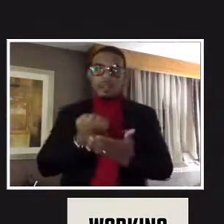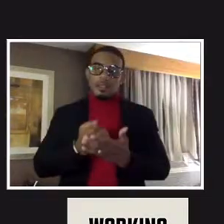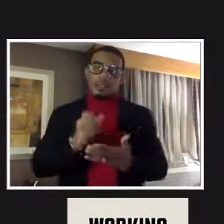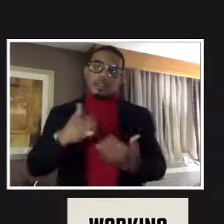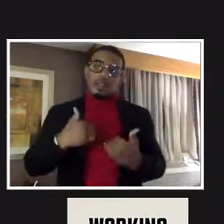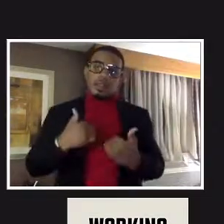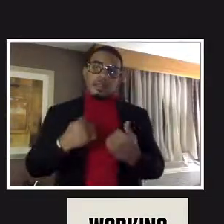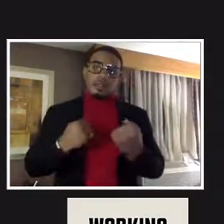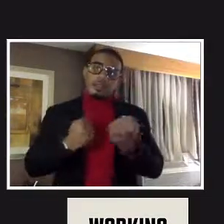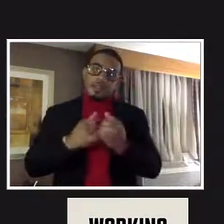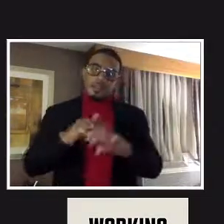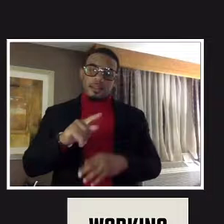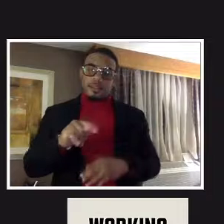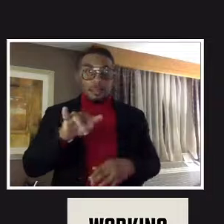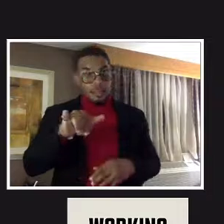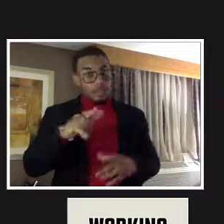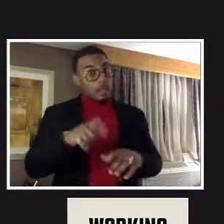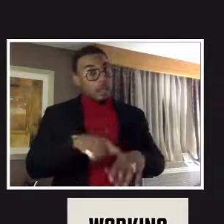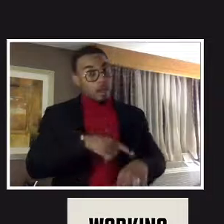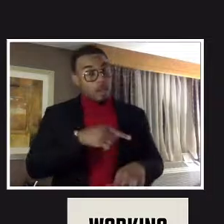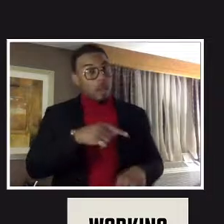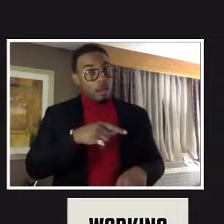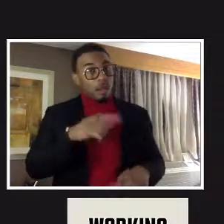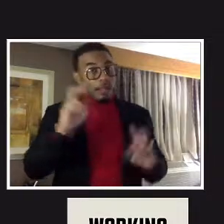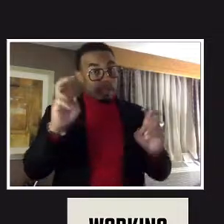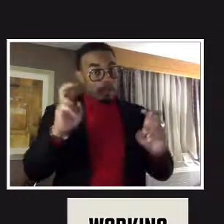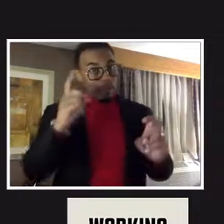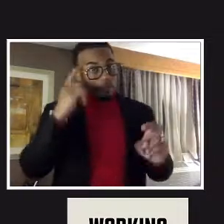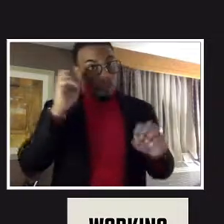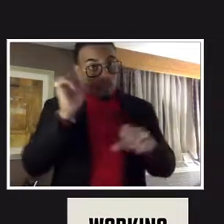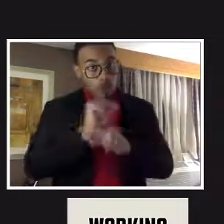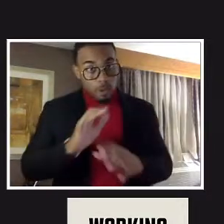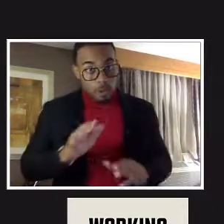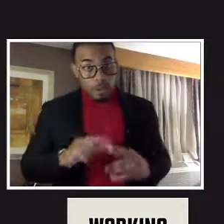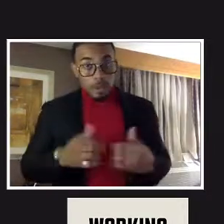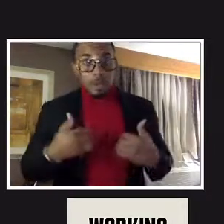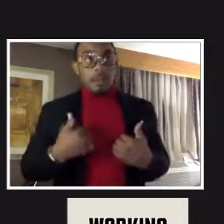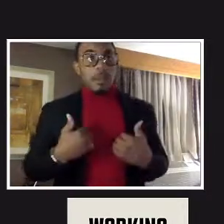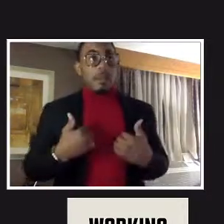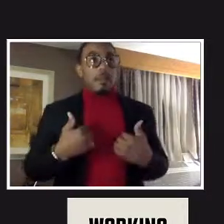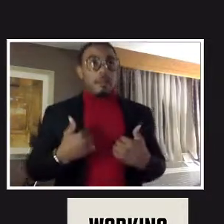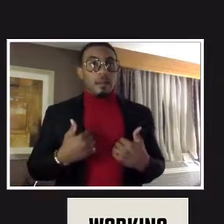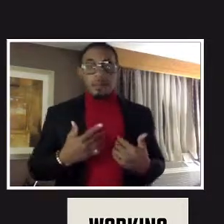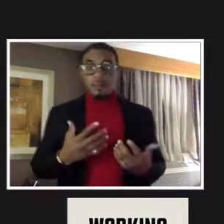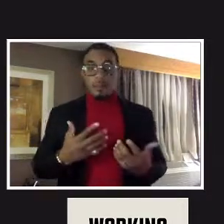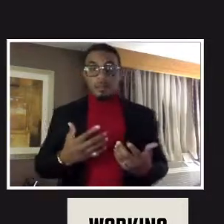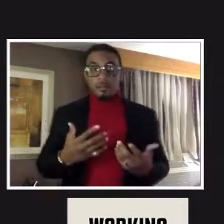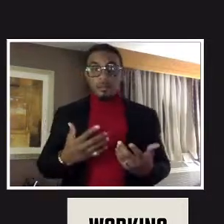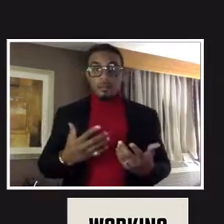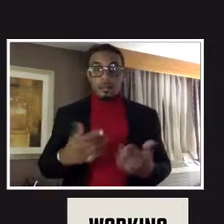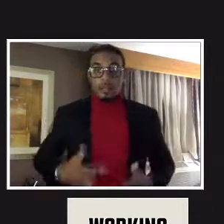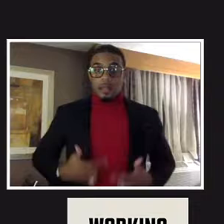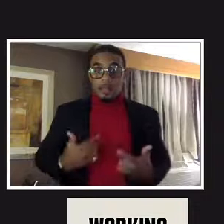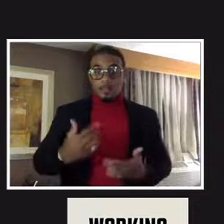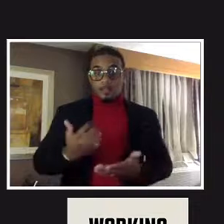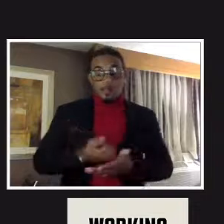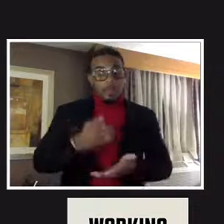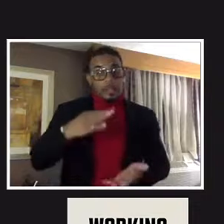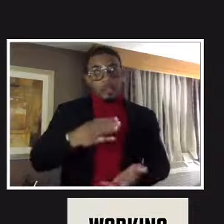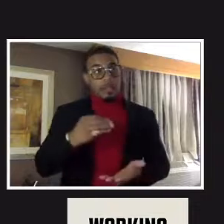have a stake in it. That is along issues for workers to have a real a living wage,